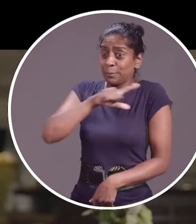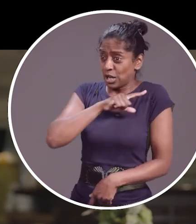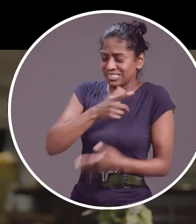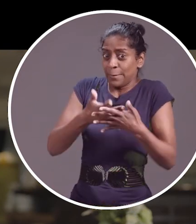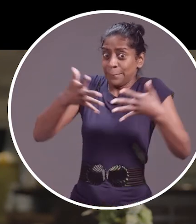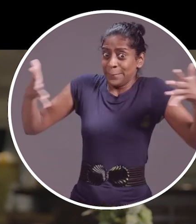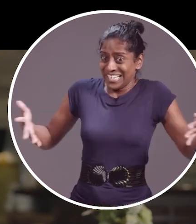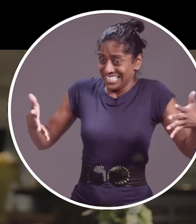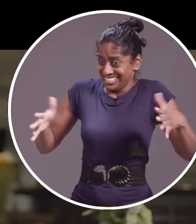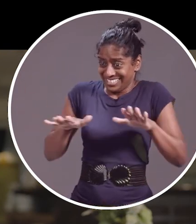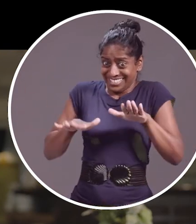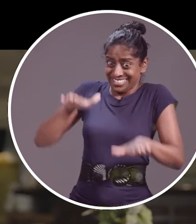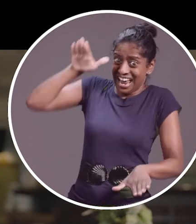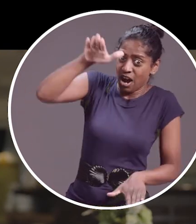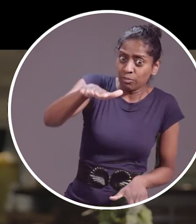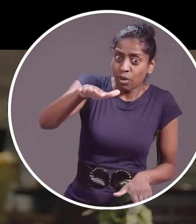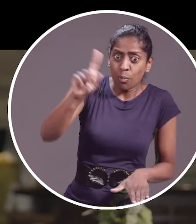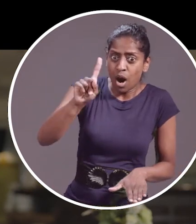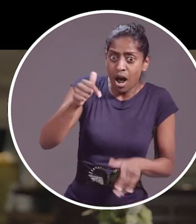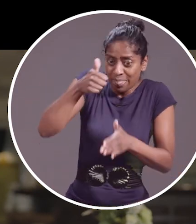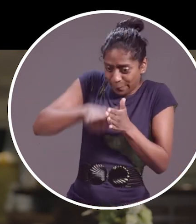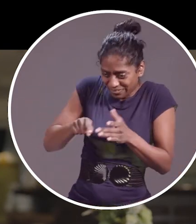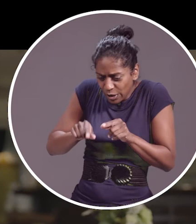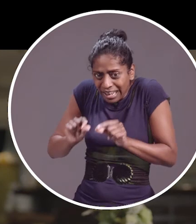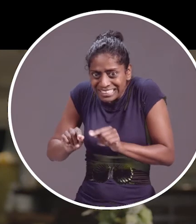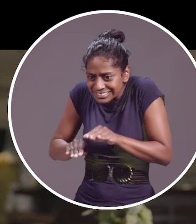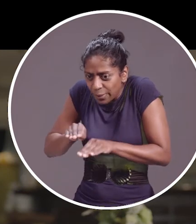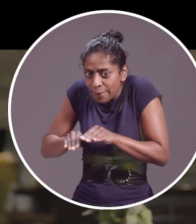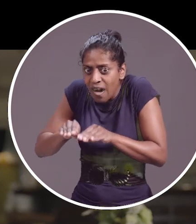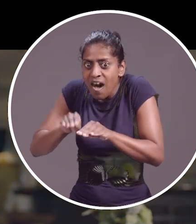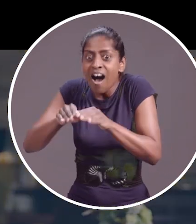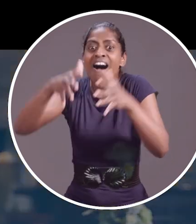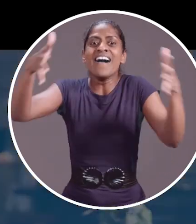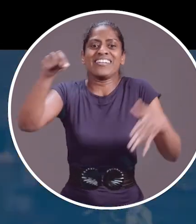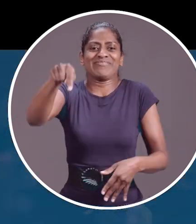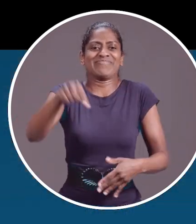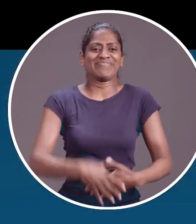because all the big steps begin with the small steps.